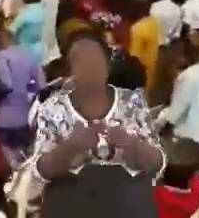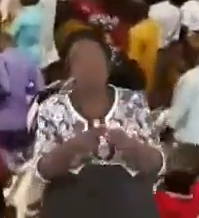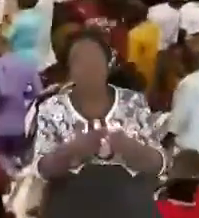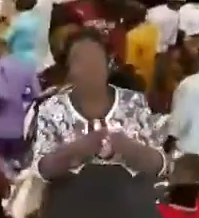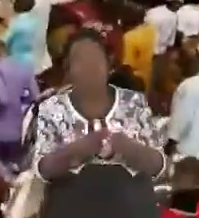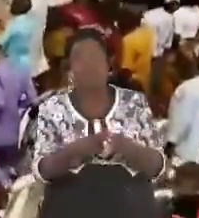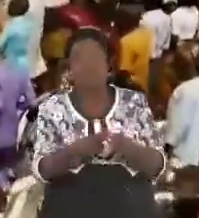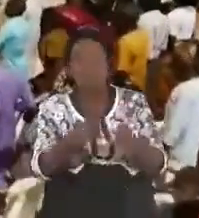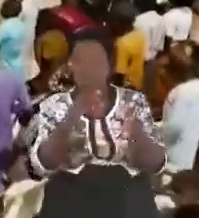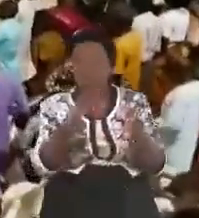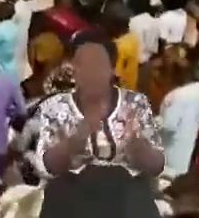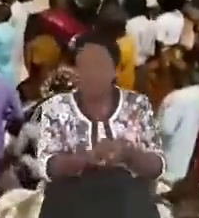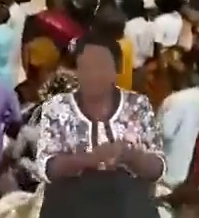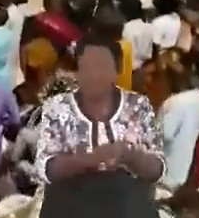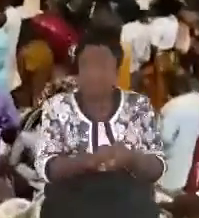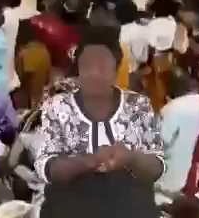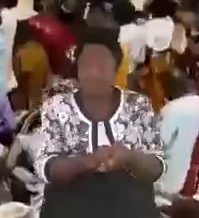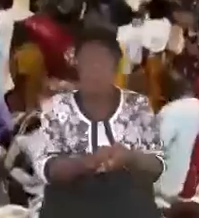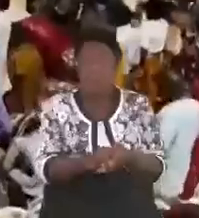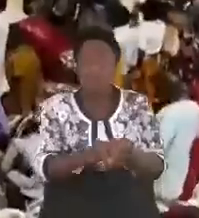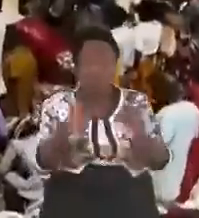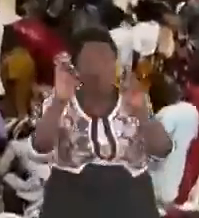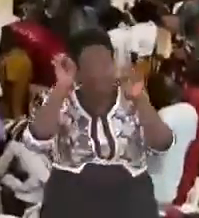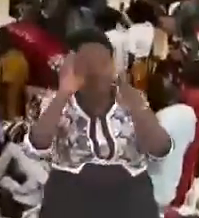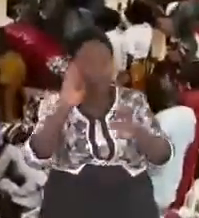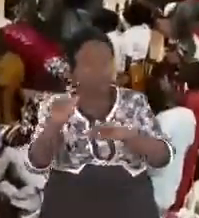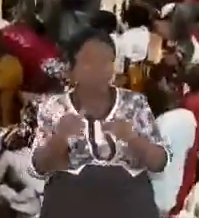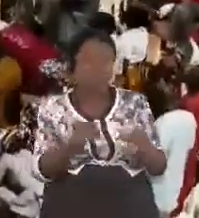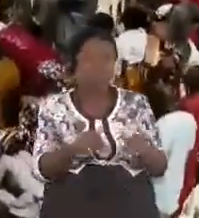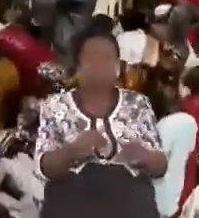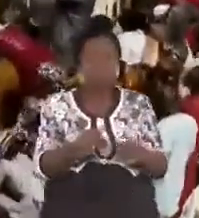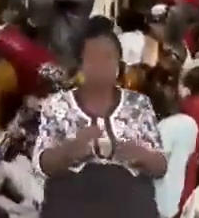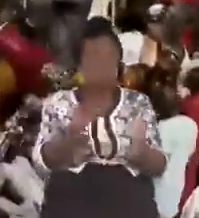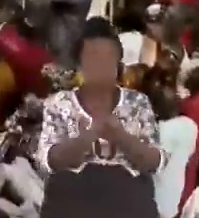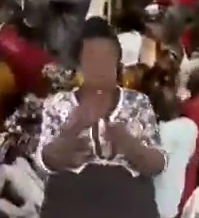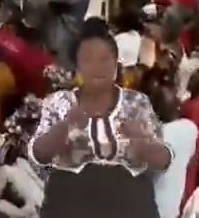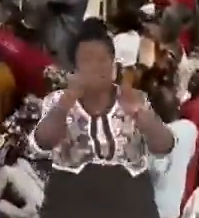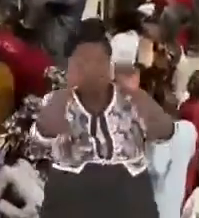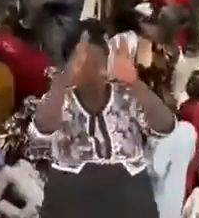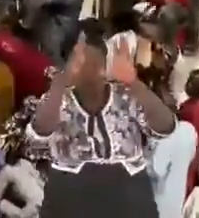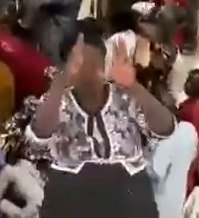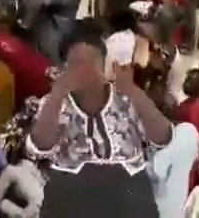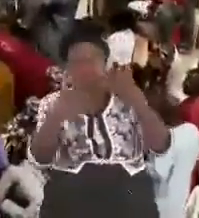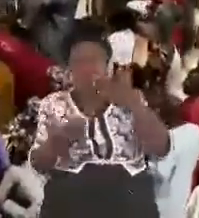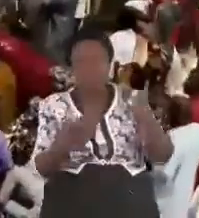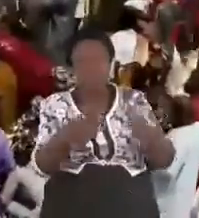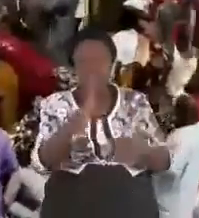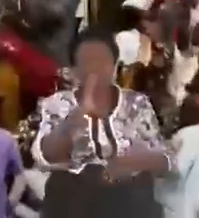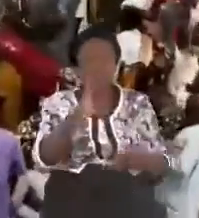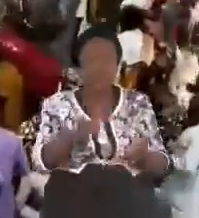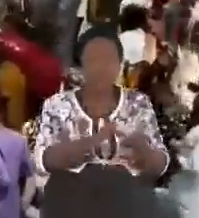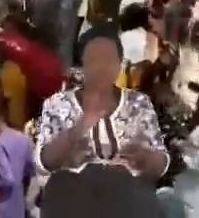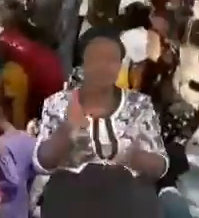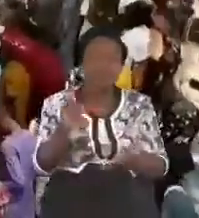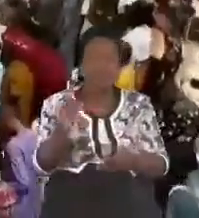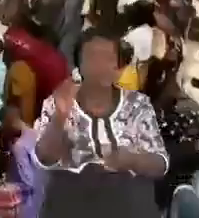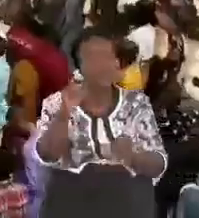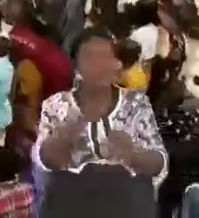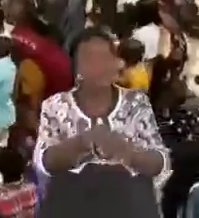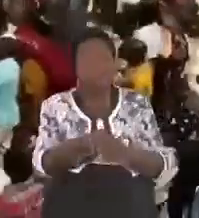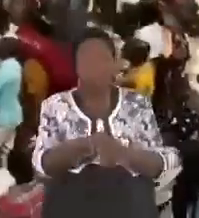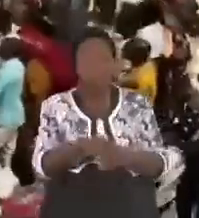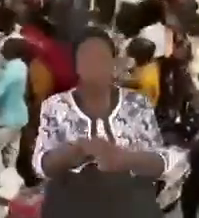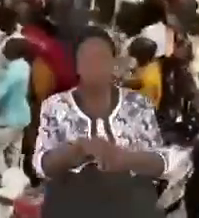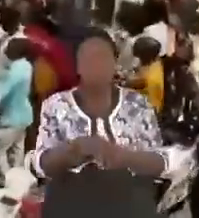that you will do that the father will be glorified in